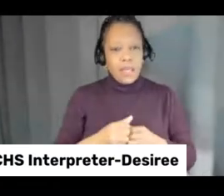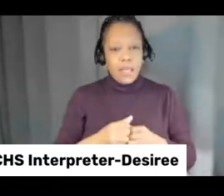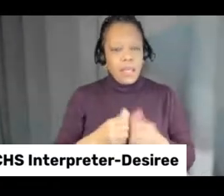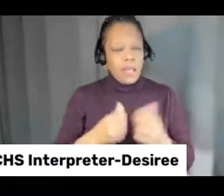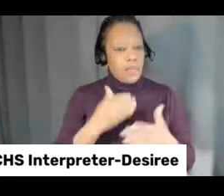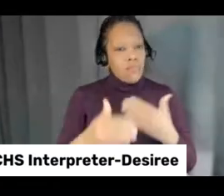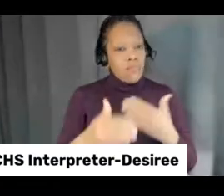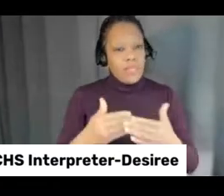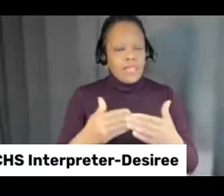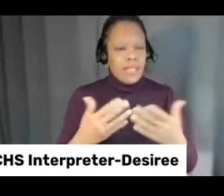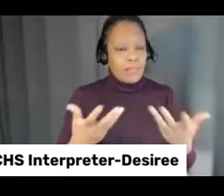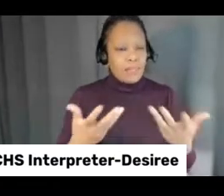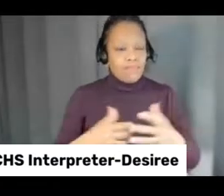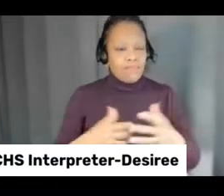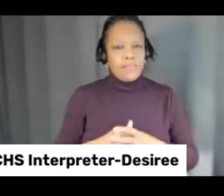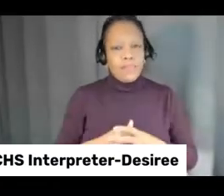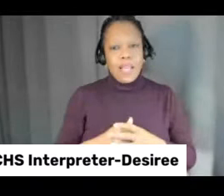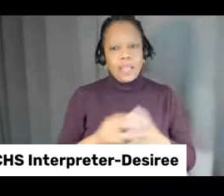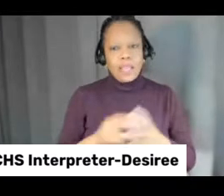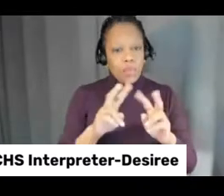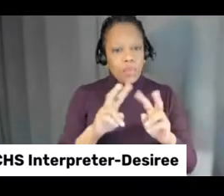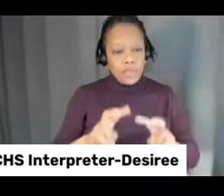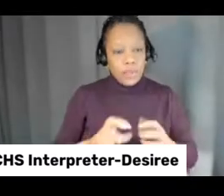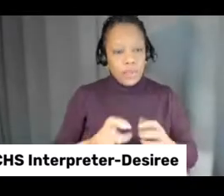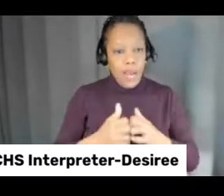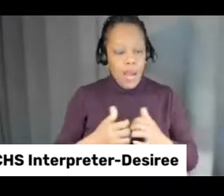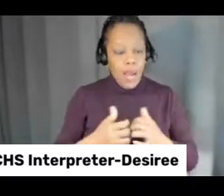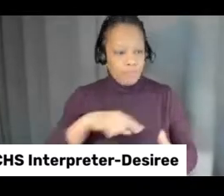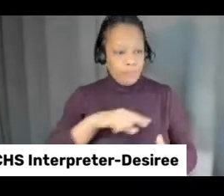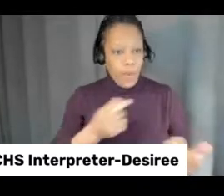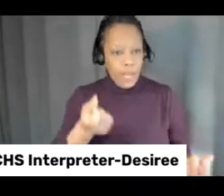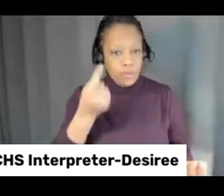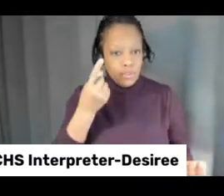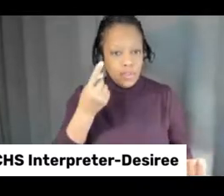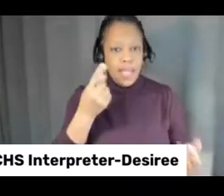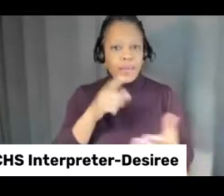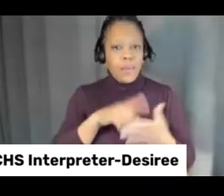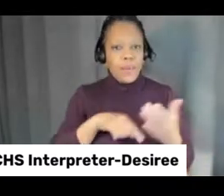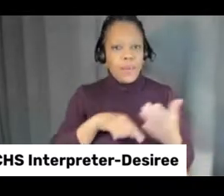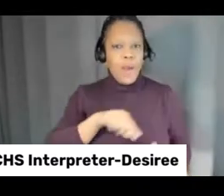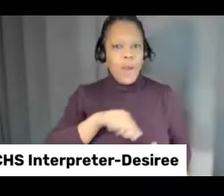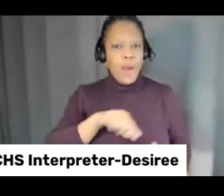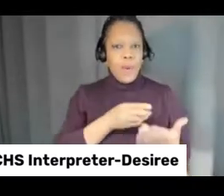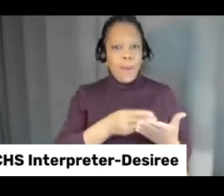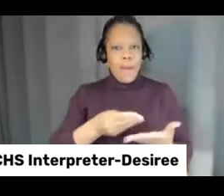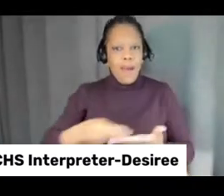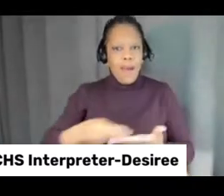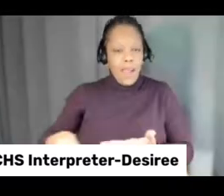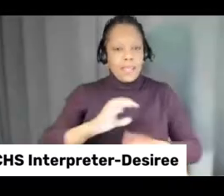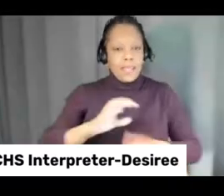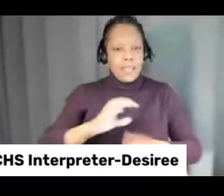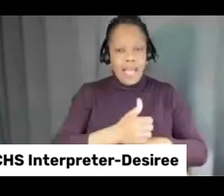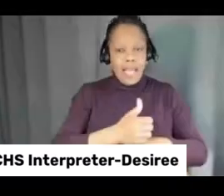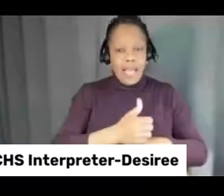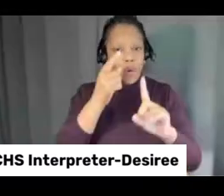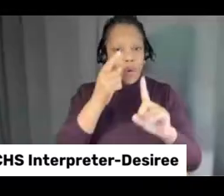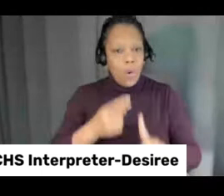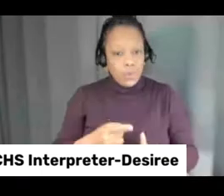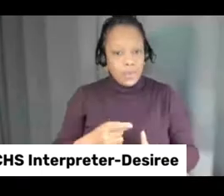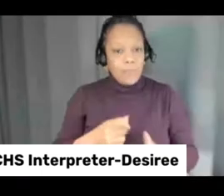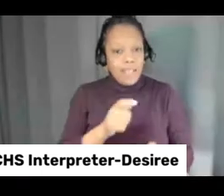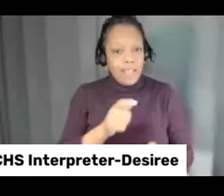to purchasing, looks into how to understand what we're buying and setting goals, change the food